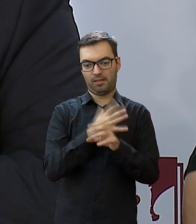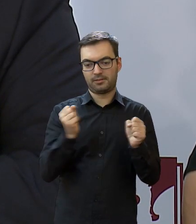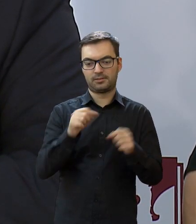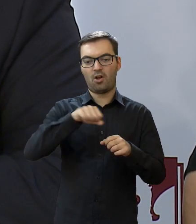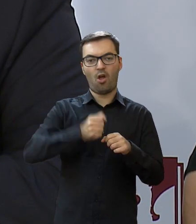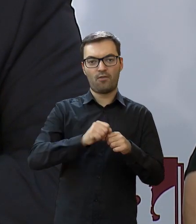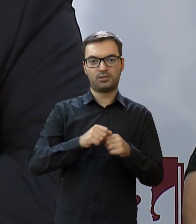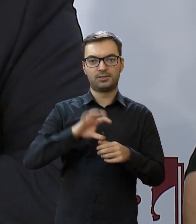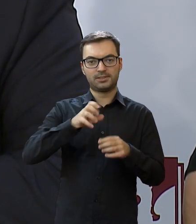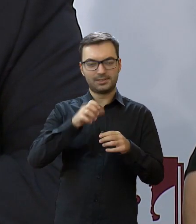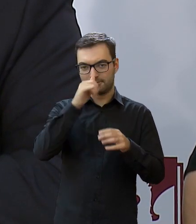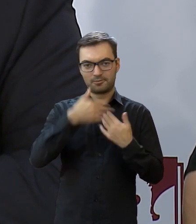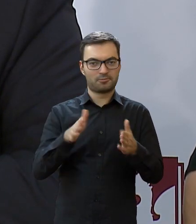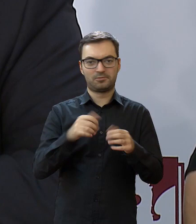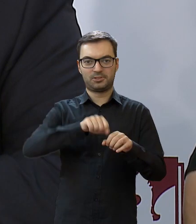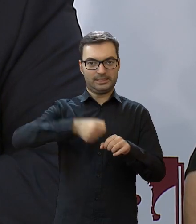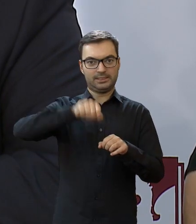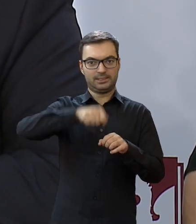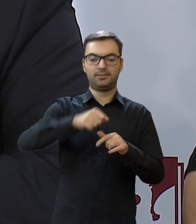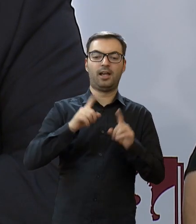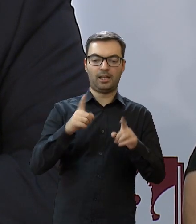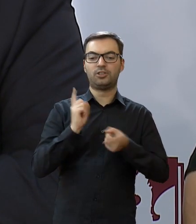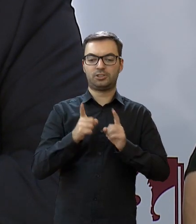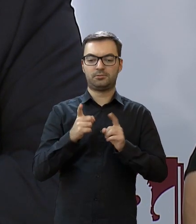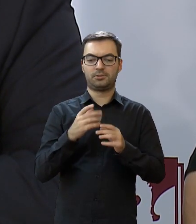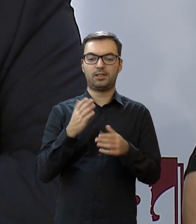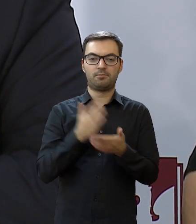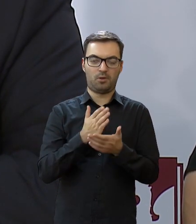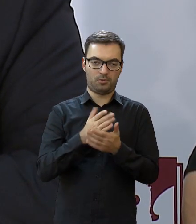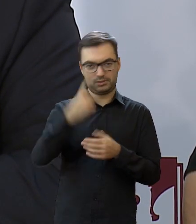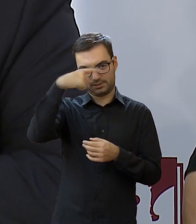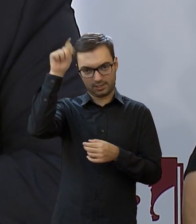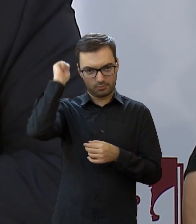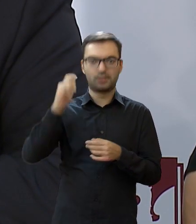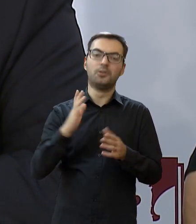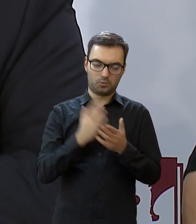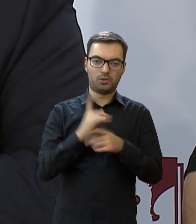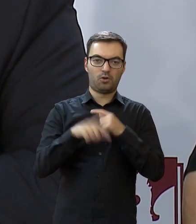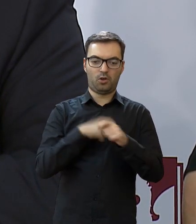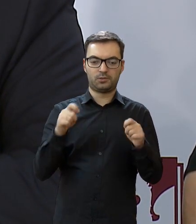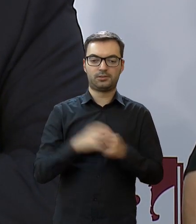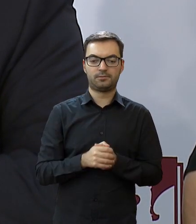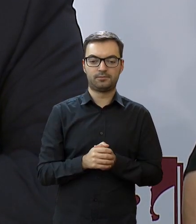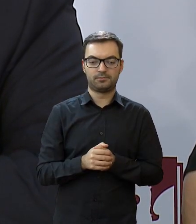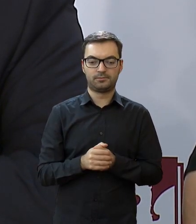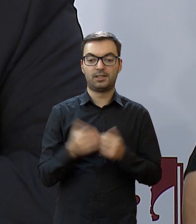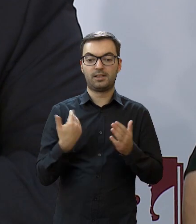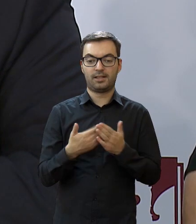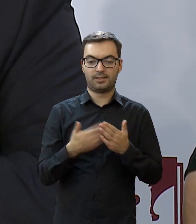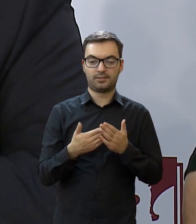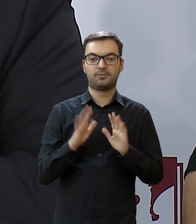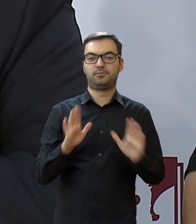department quickly helped the commission, so it had no influence on the work of the commission.